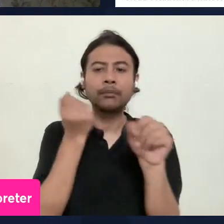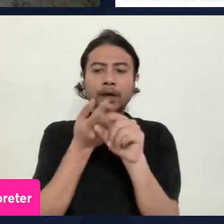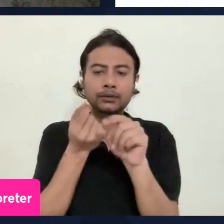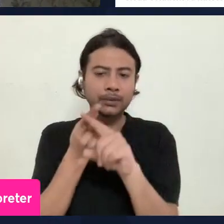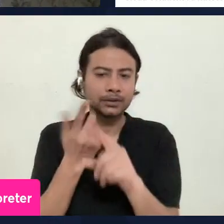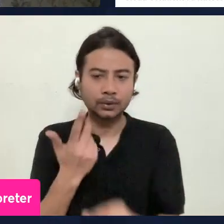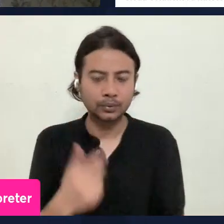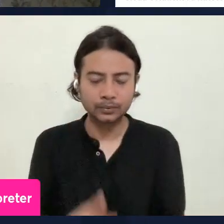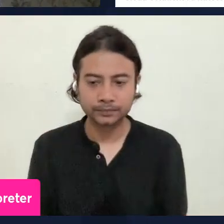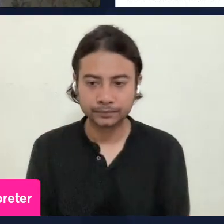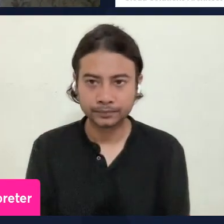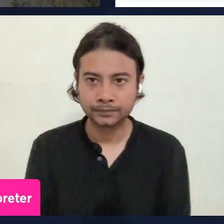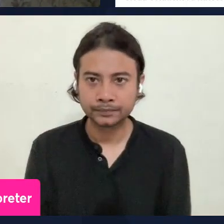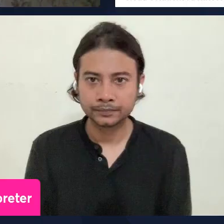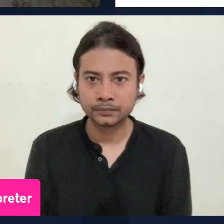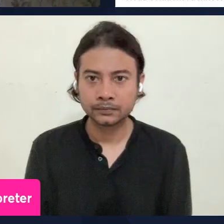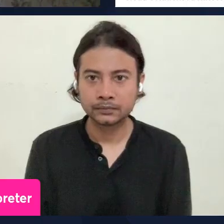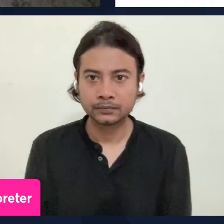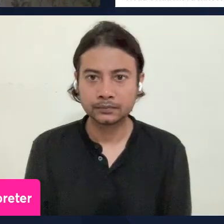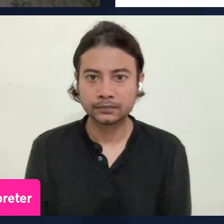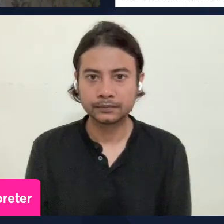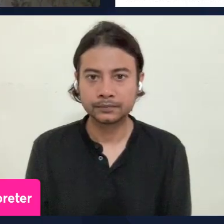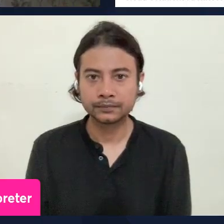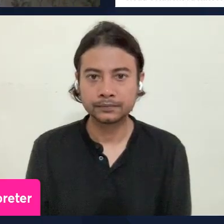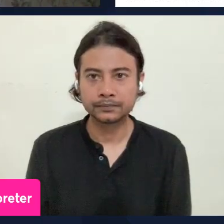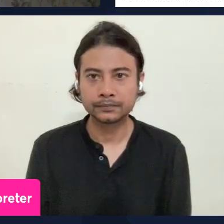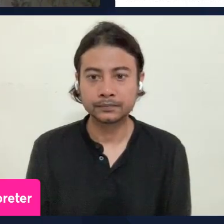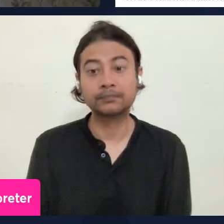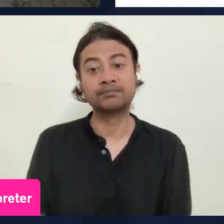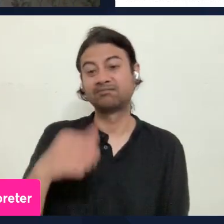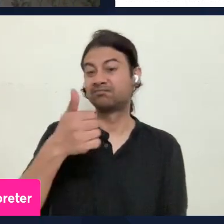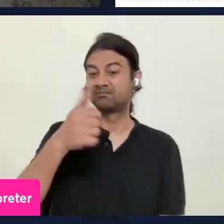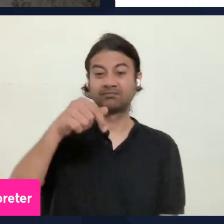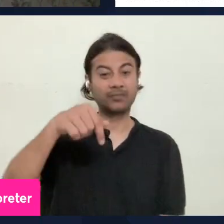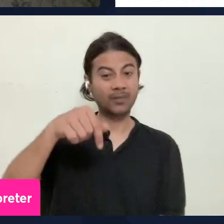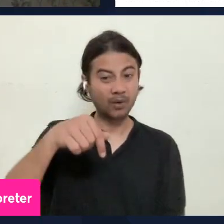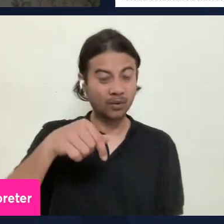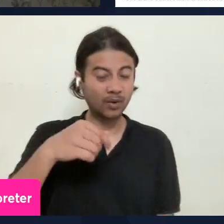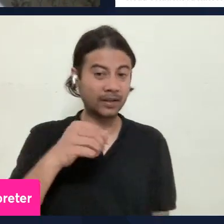especially in this day and age, the age of artificial intelligence,